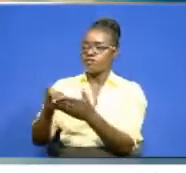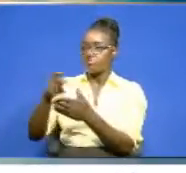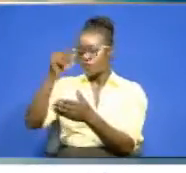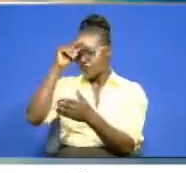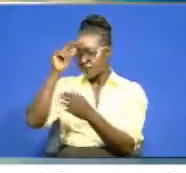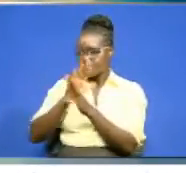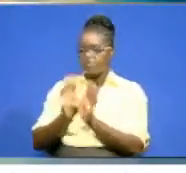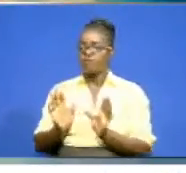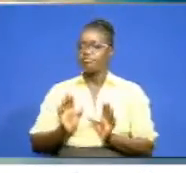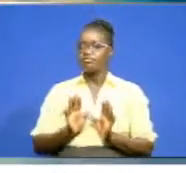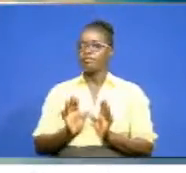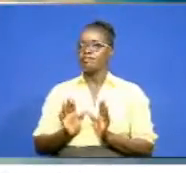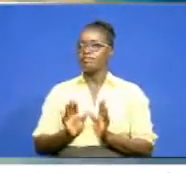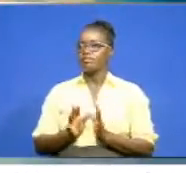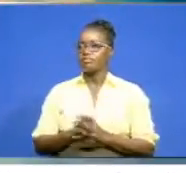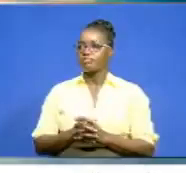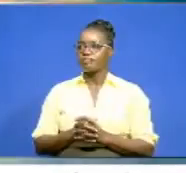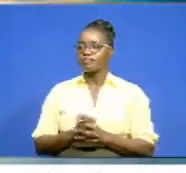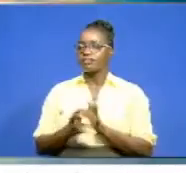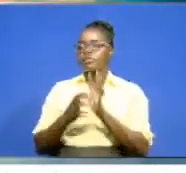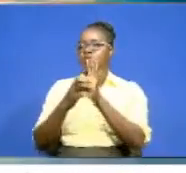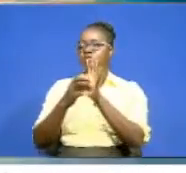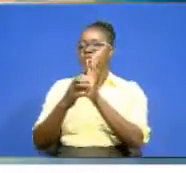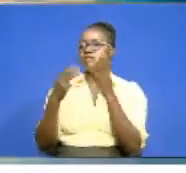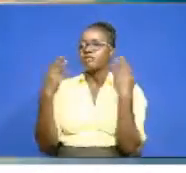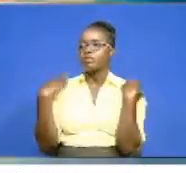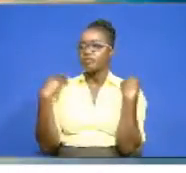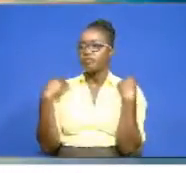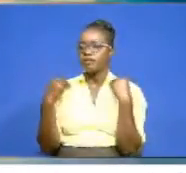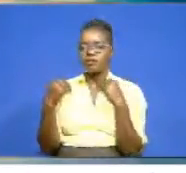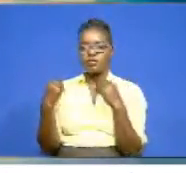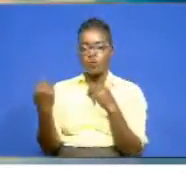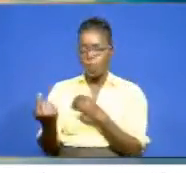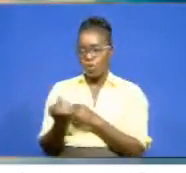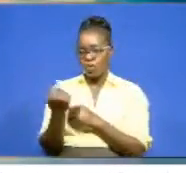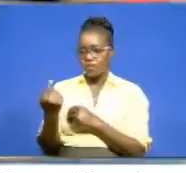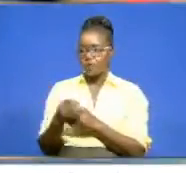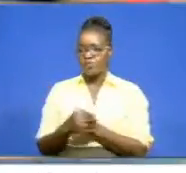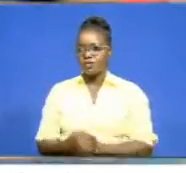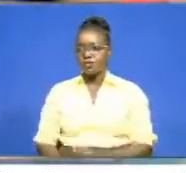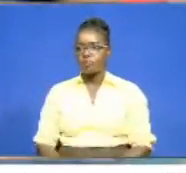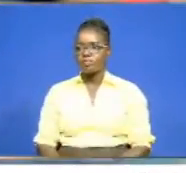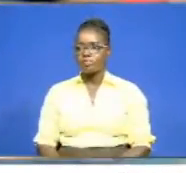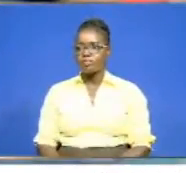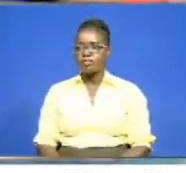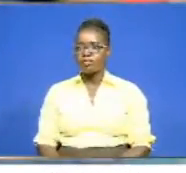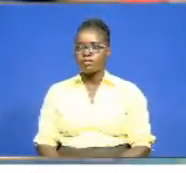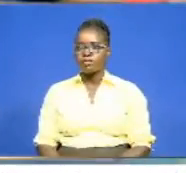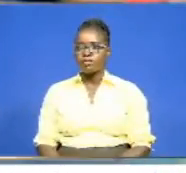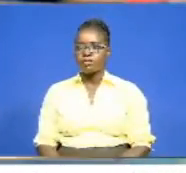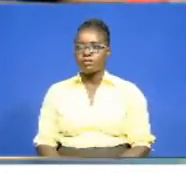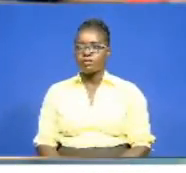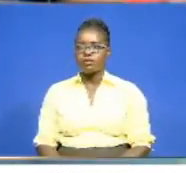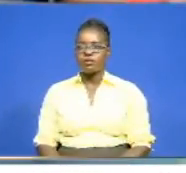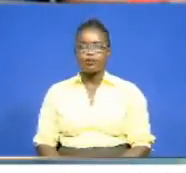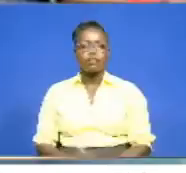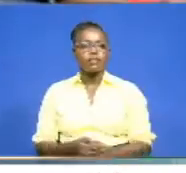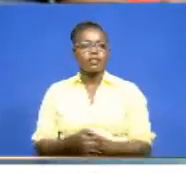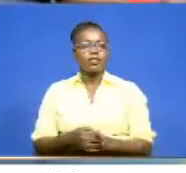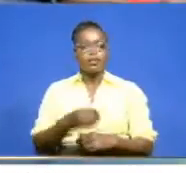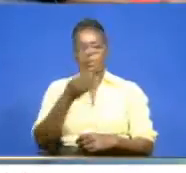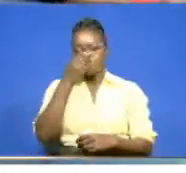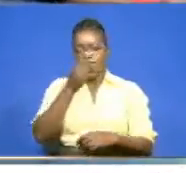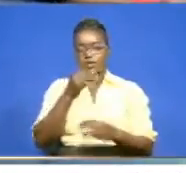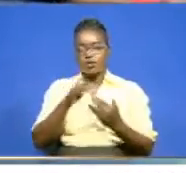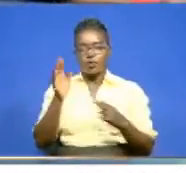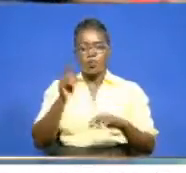it. Mm-hmm. Commercialize sports. Commercialization of sports. Yes. Man, Humphrey, I really did wish we had more time for this conversation.